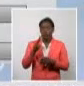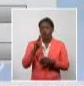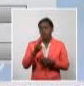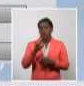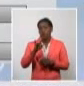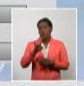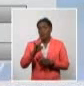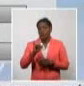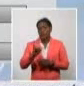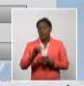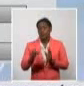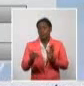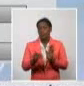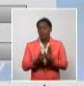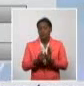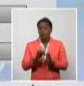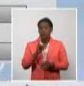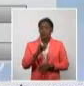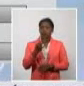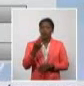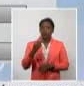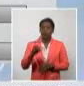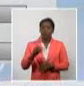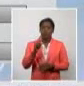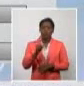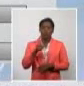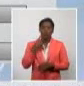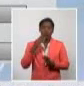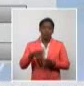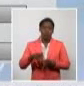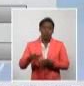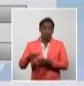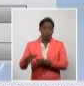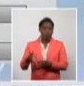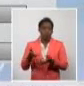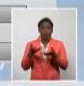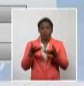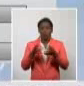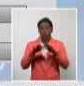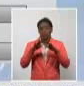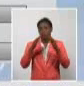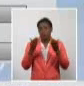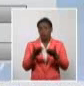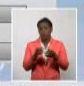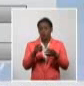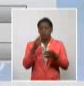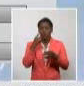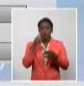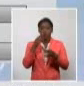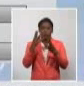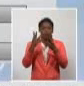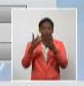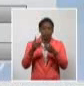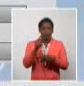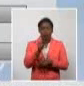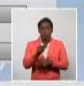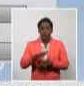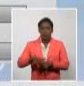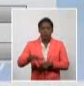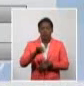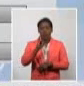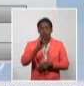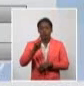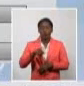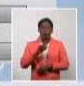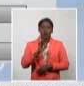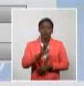6.88%. And I stress that after the time of the evolution of the disease, already exceeding